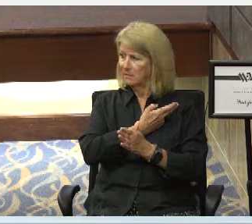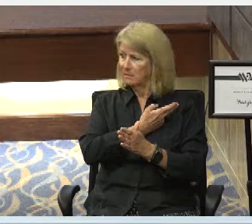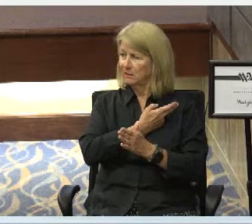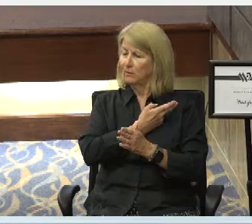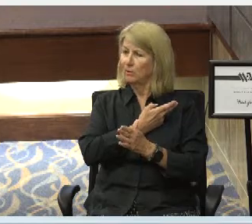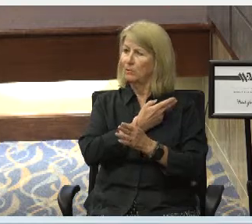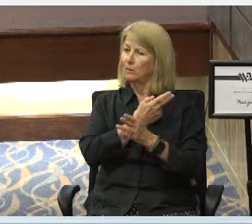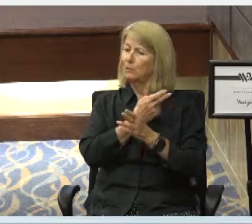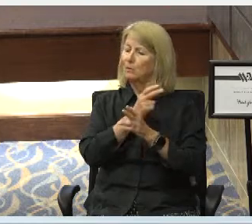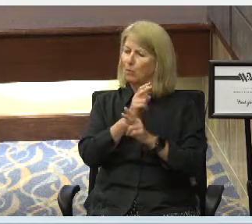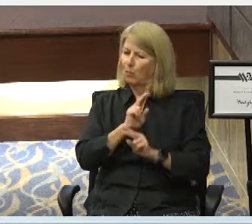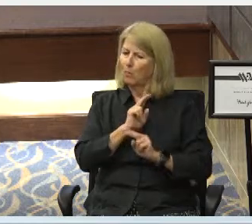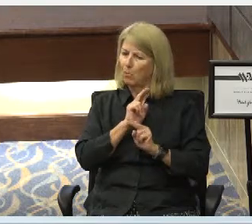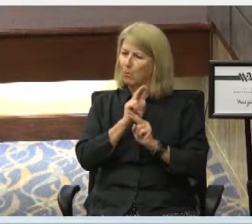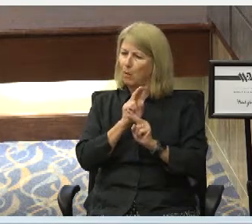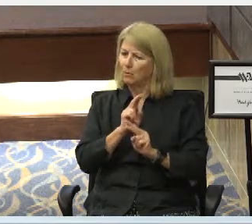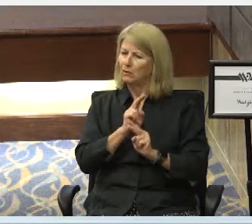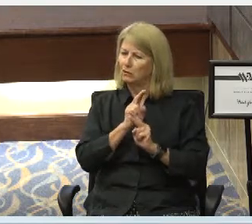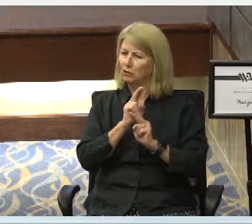watching out for